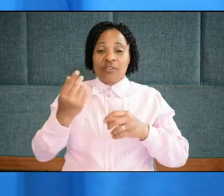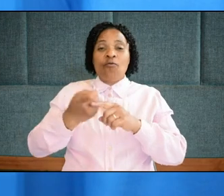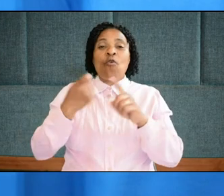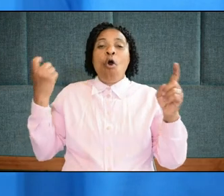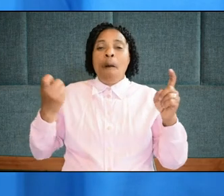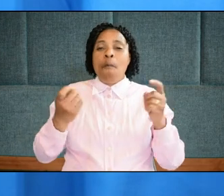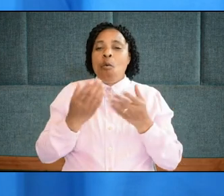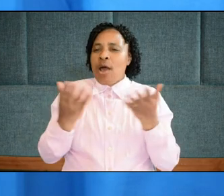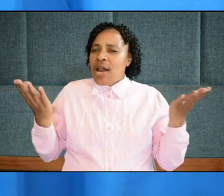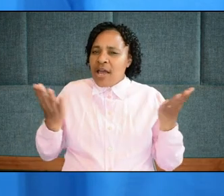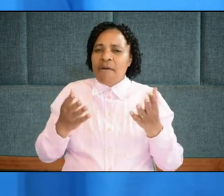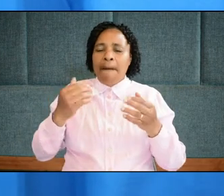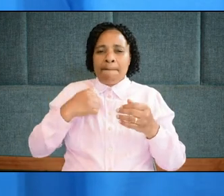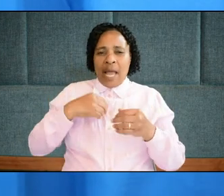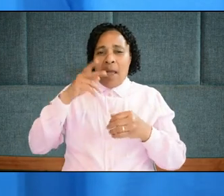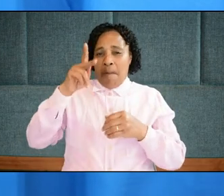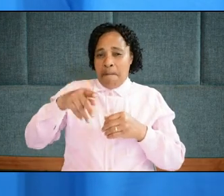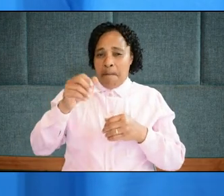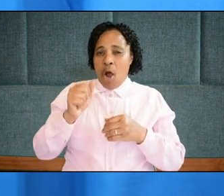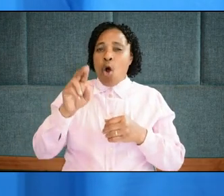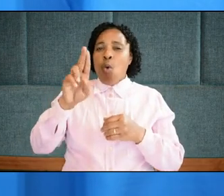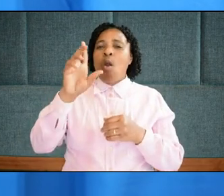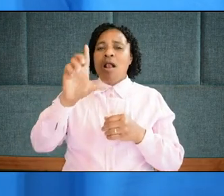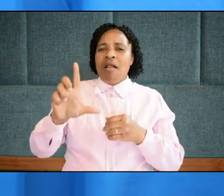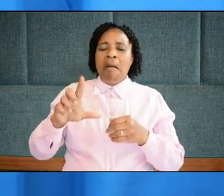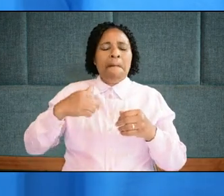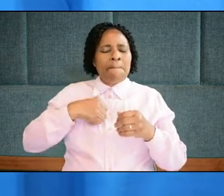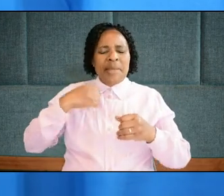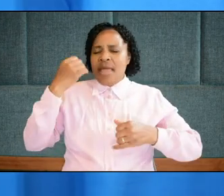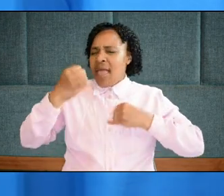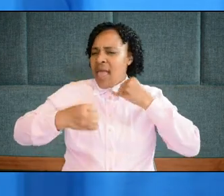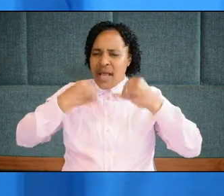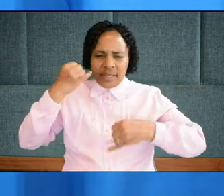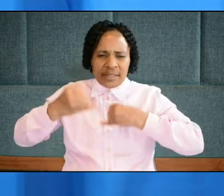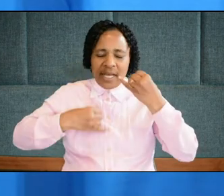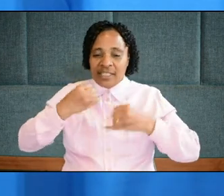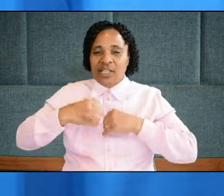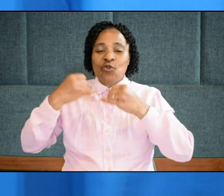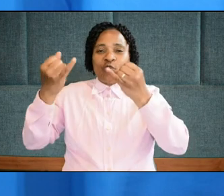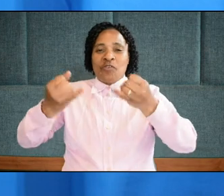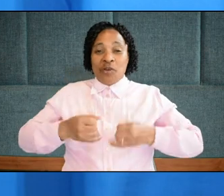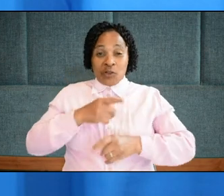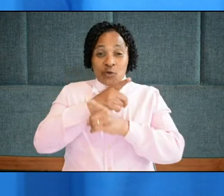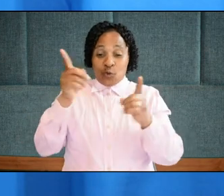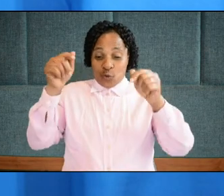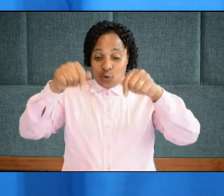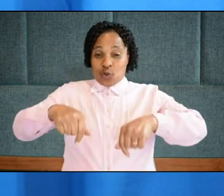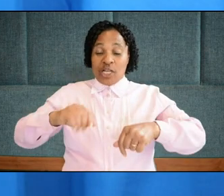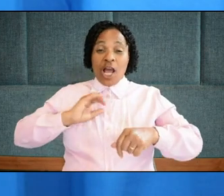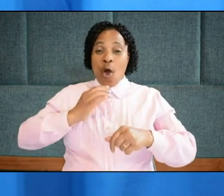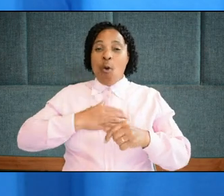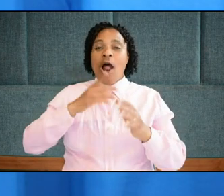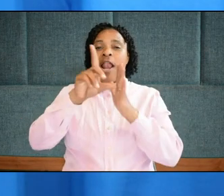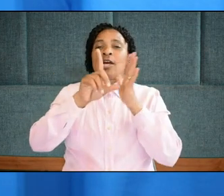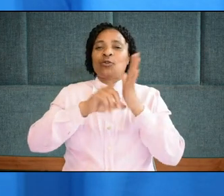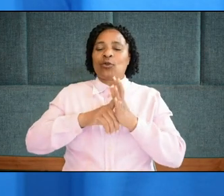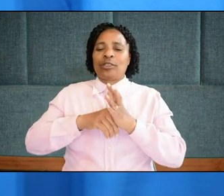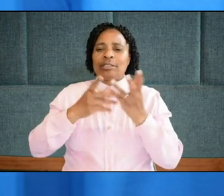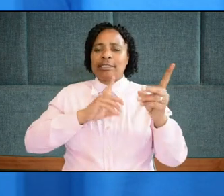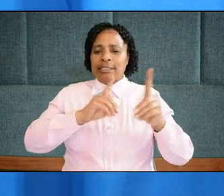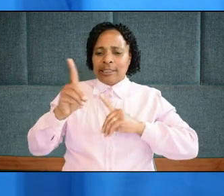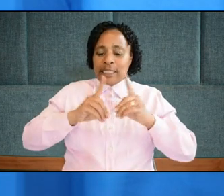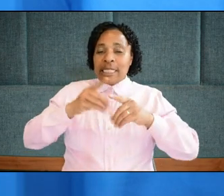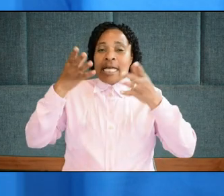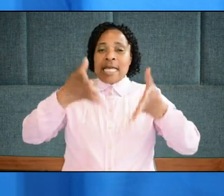us from. My name is Nyawita. I am excited to invite you today to our lesson discussion here at